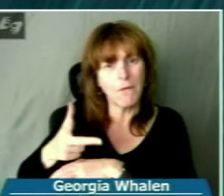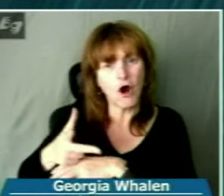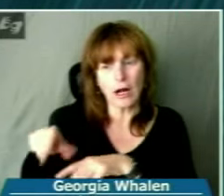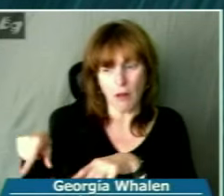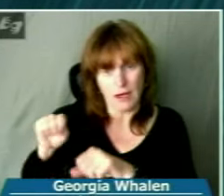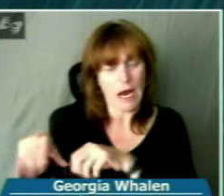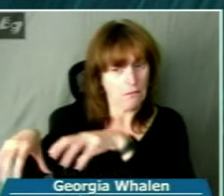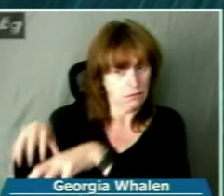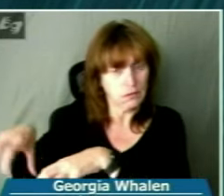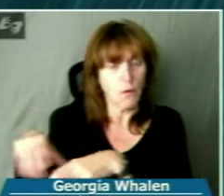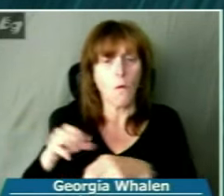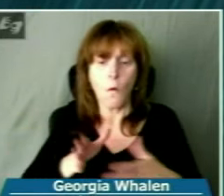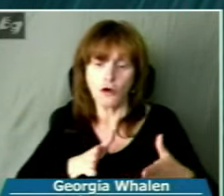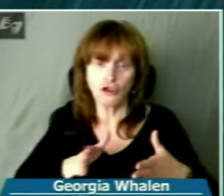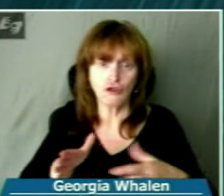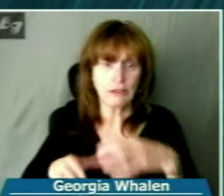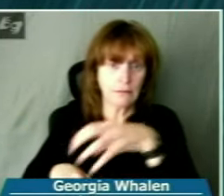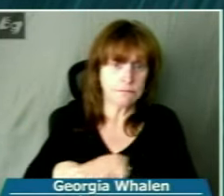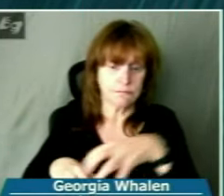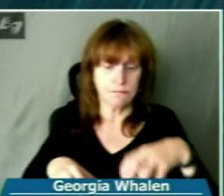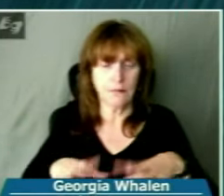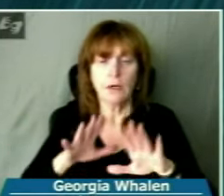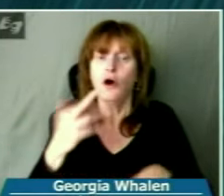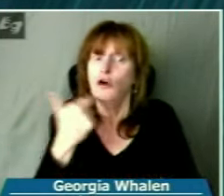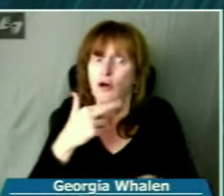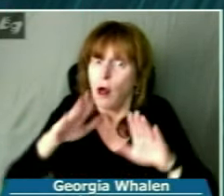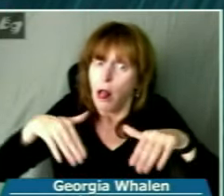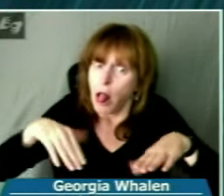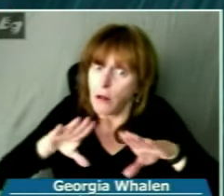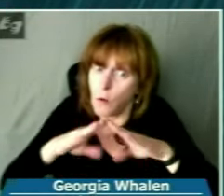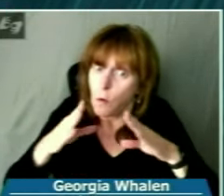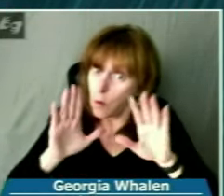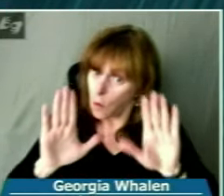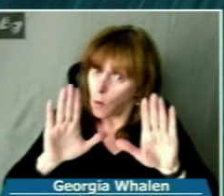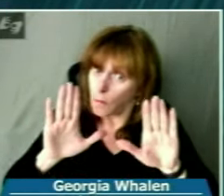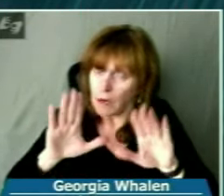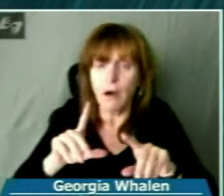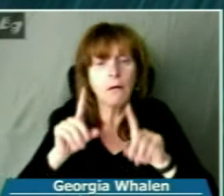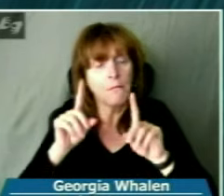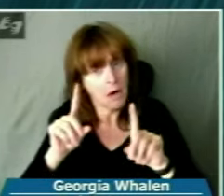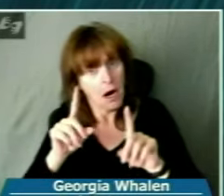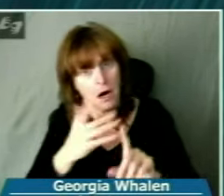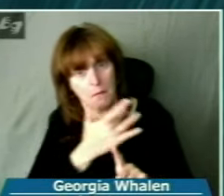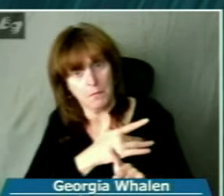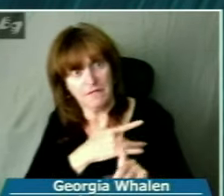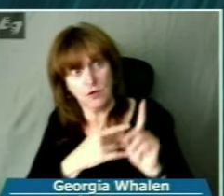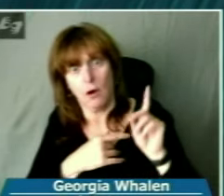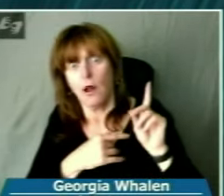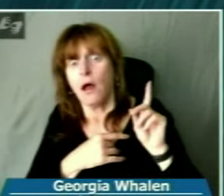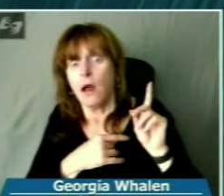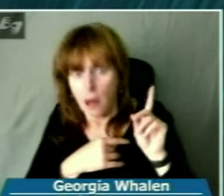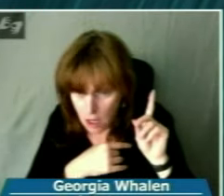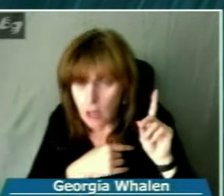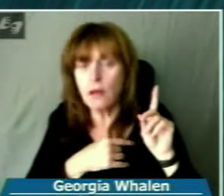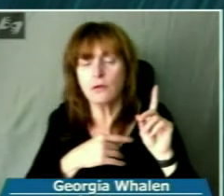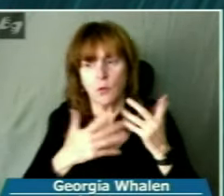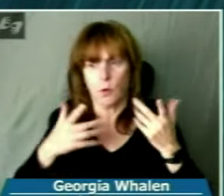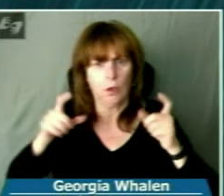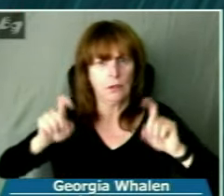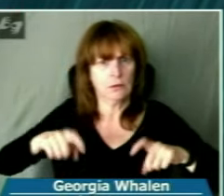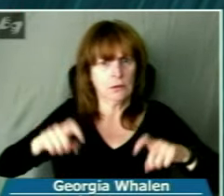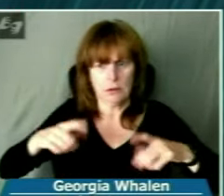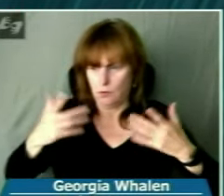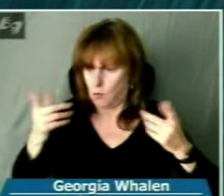restaurants, when and if they're allowed to open more fully, are gonna require additional space if they're to maintain that